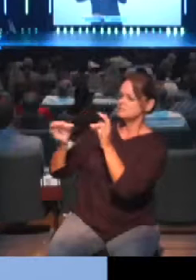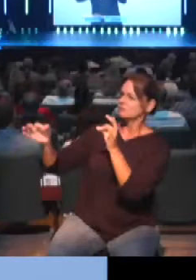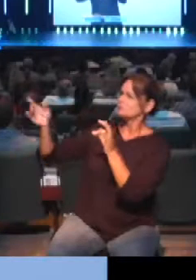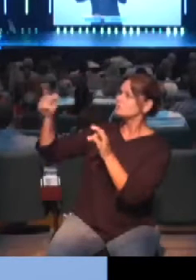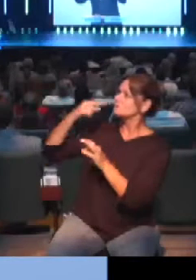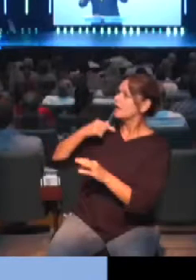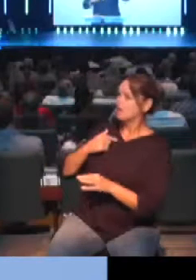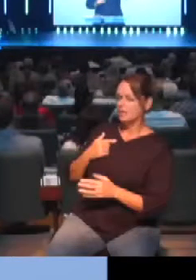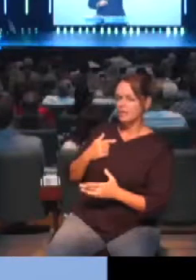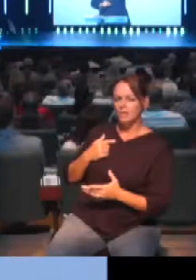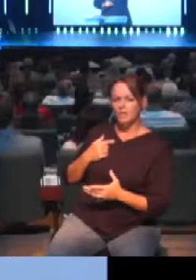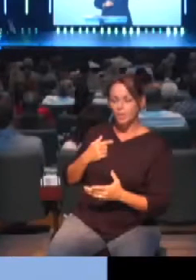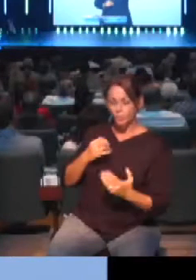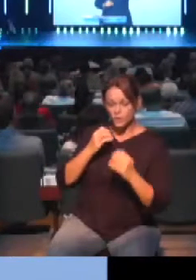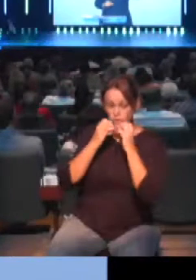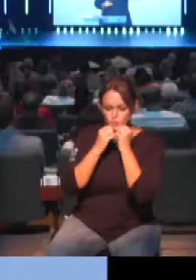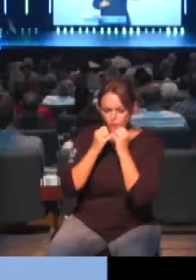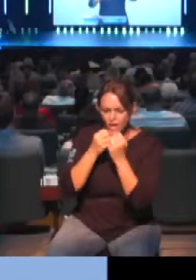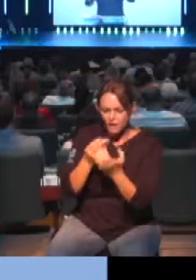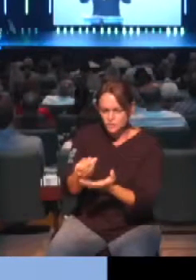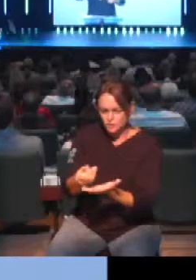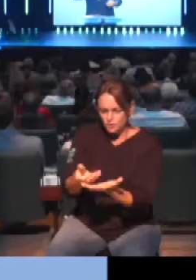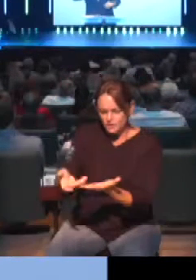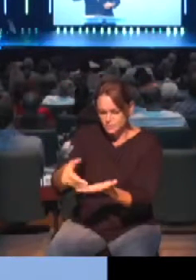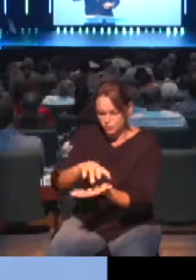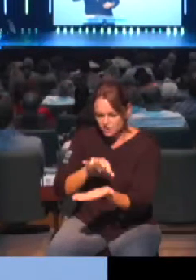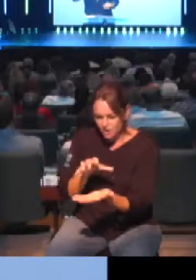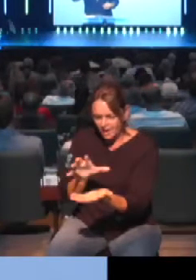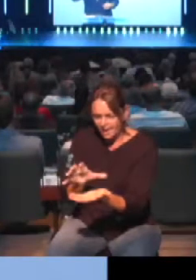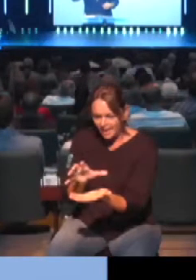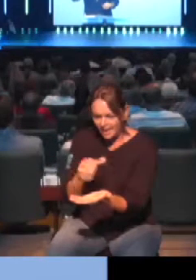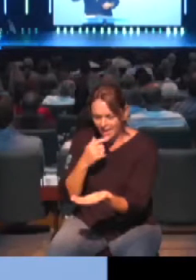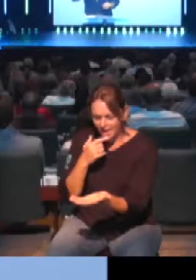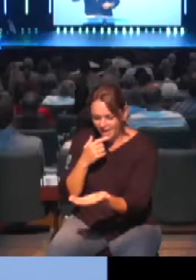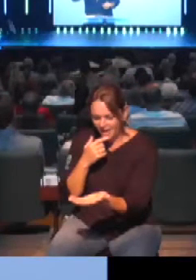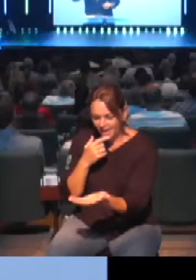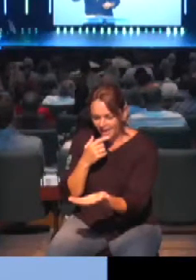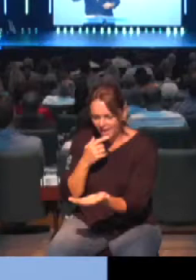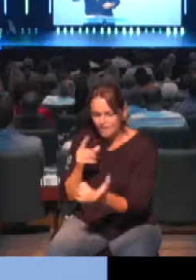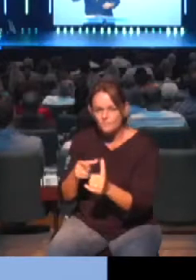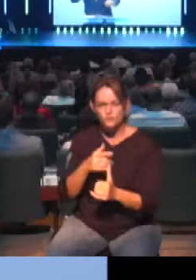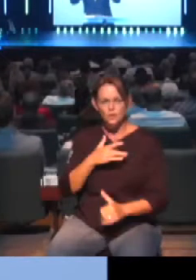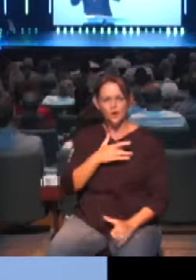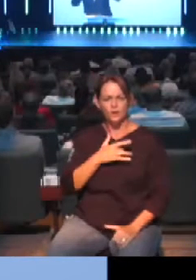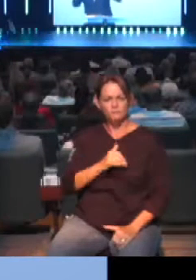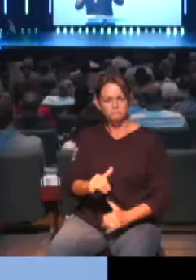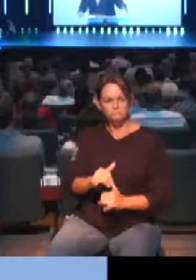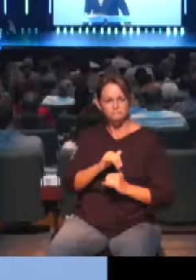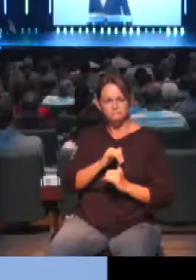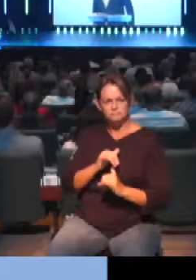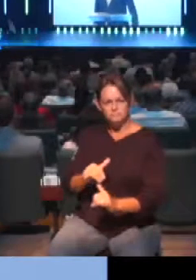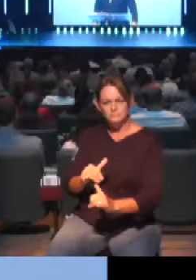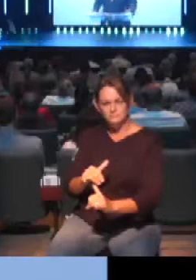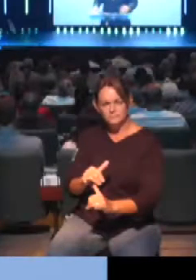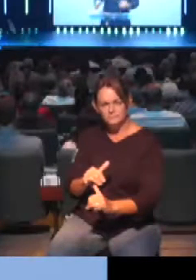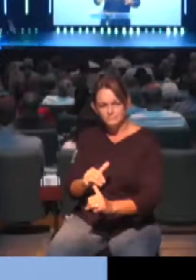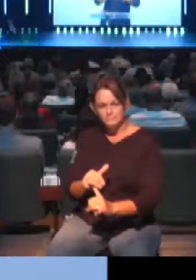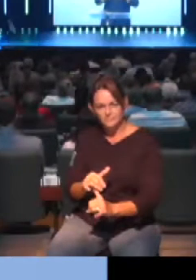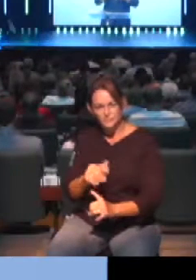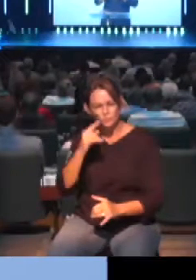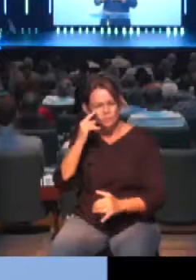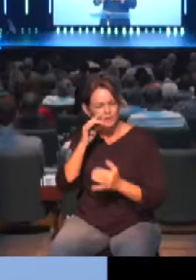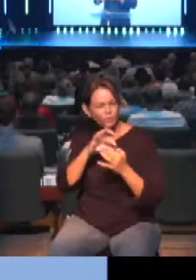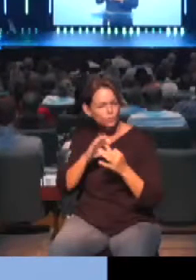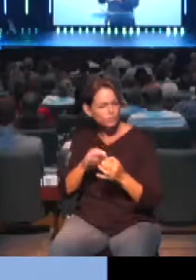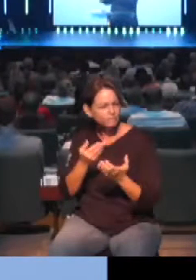also. So when God's first in your treasure, he can be first in your heart. See what I'm saying? All right, so Exodus chapter 13,